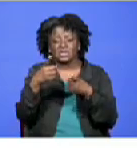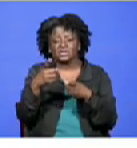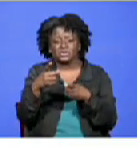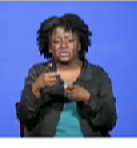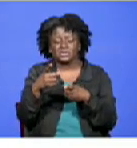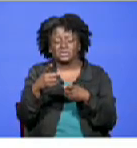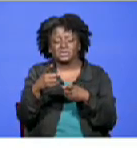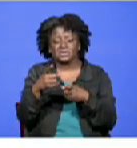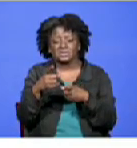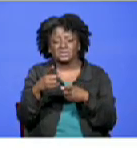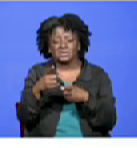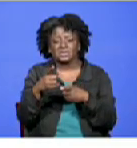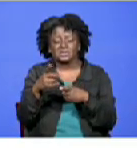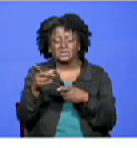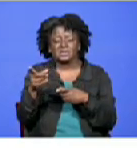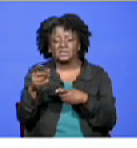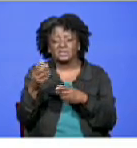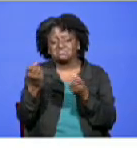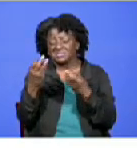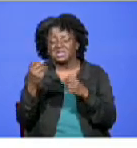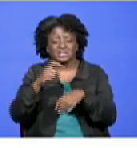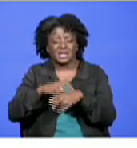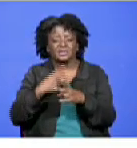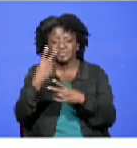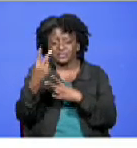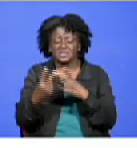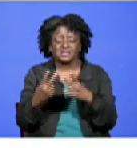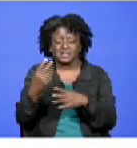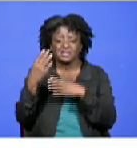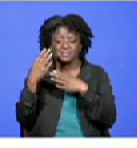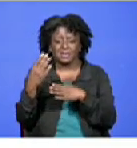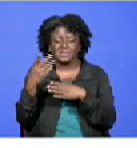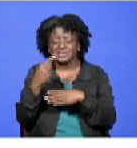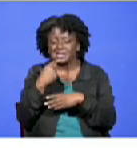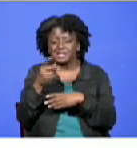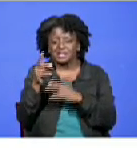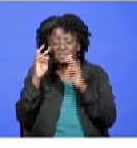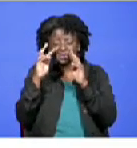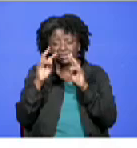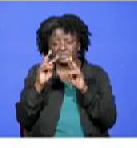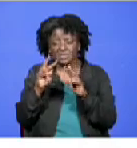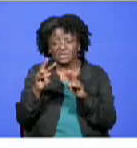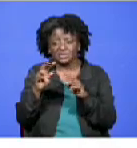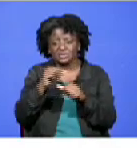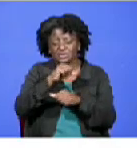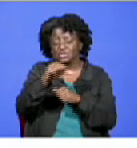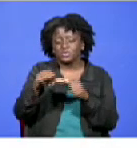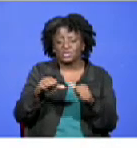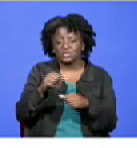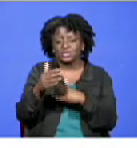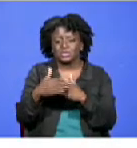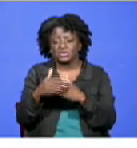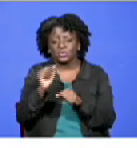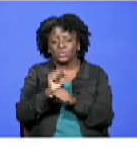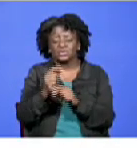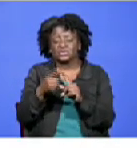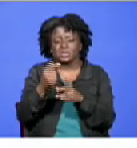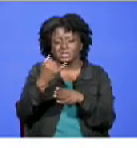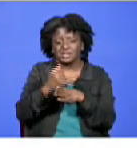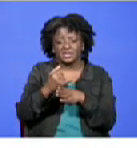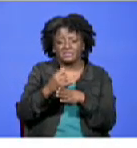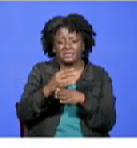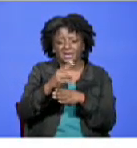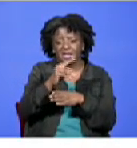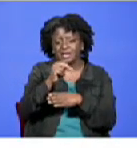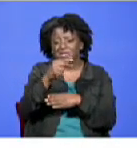Bahamas, says as the recovery and relief efforts continue, he will be tracking the situation closely and working to identify nonprofit